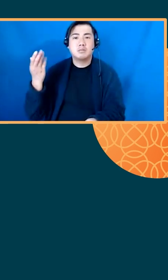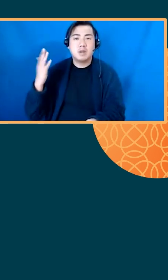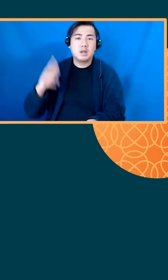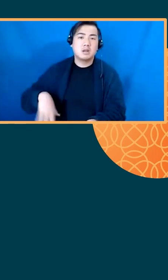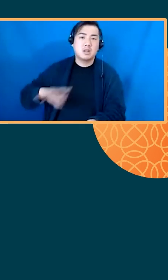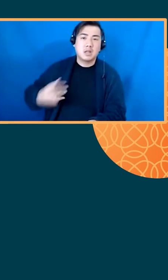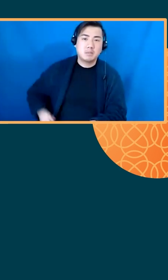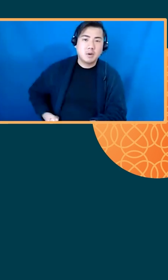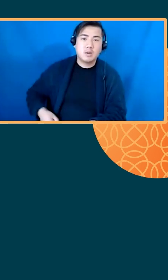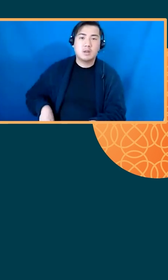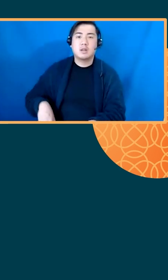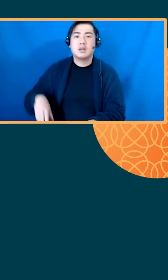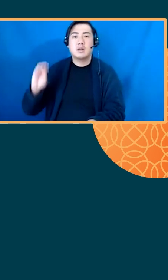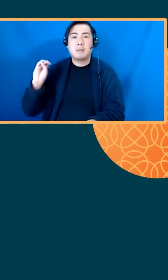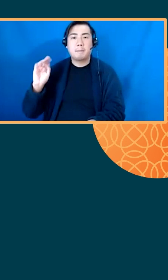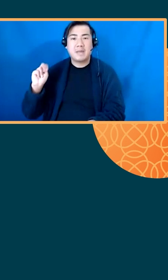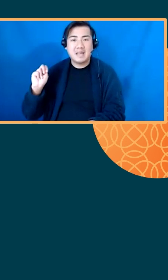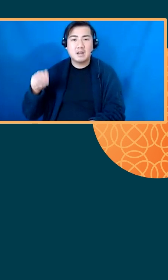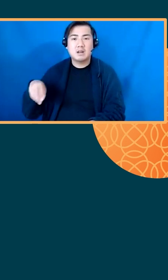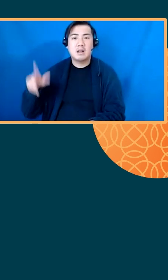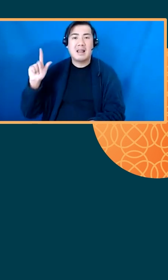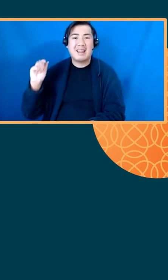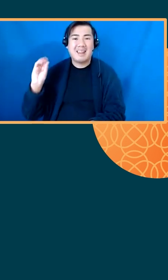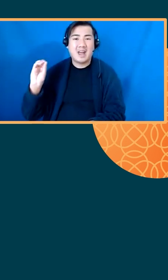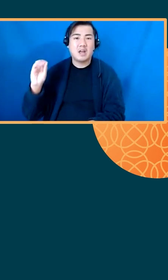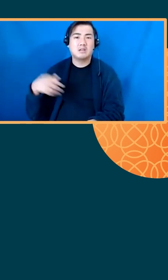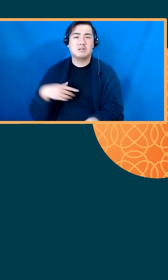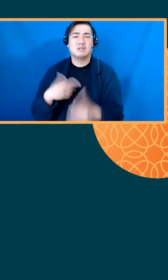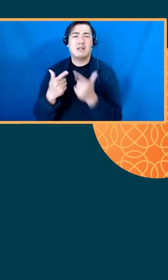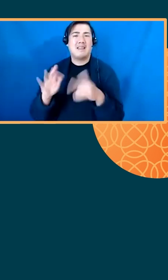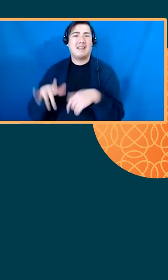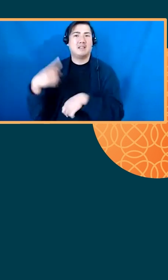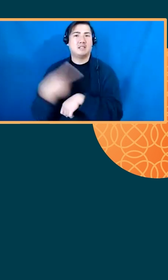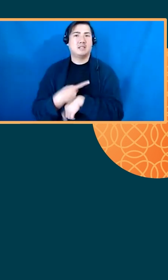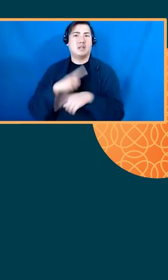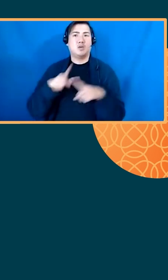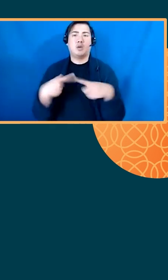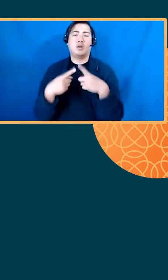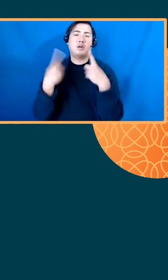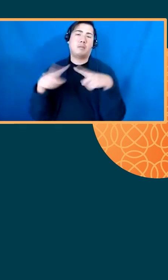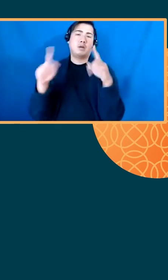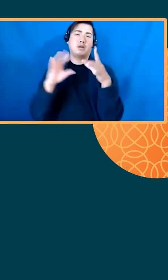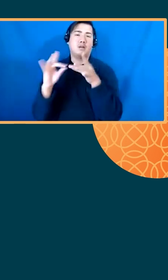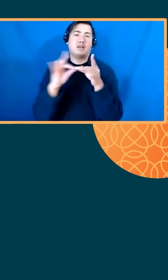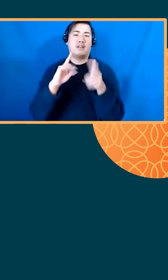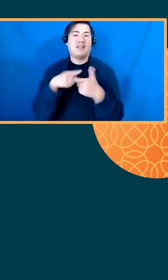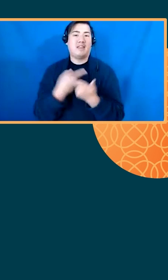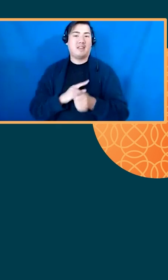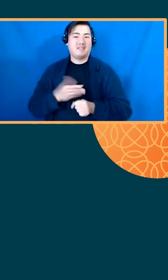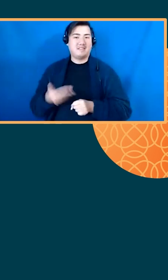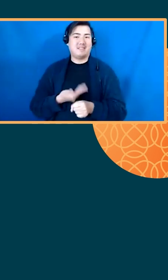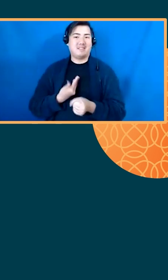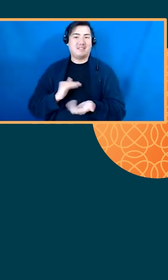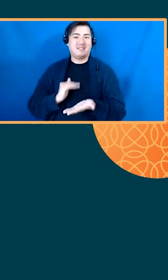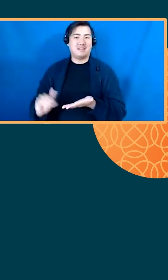among folks within this organization, that would be the day that I would be fired. That would be the day that I would lose